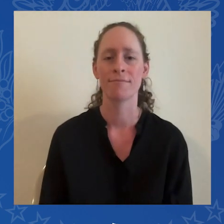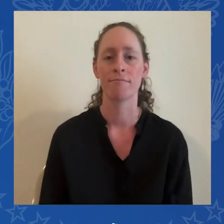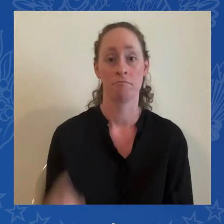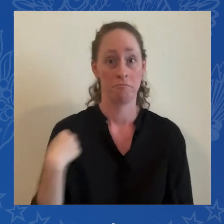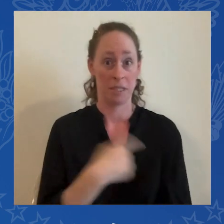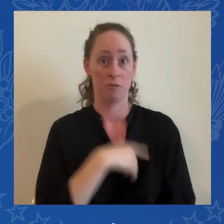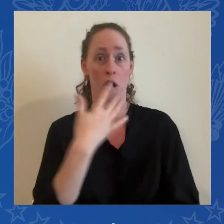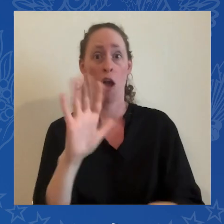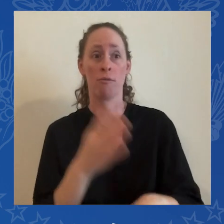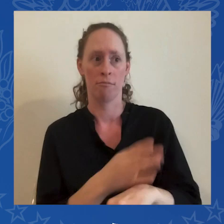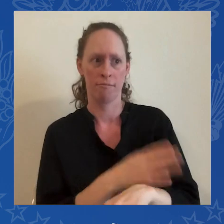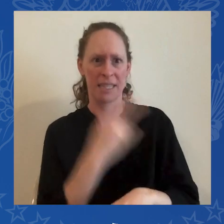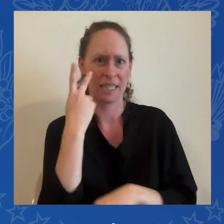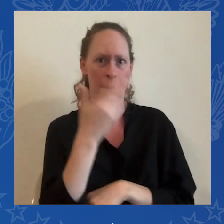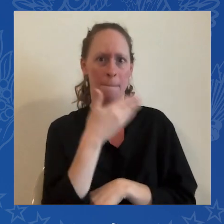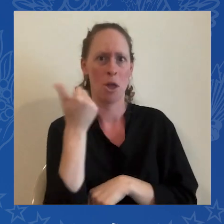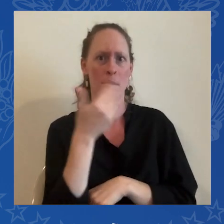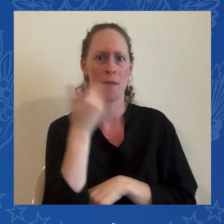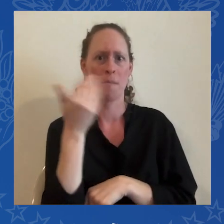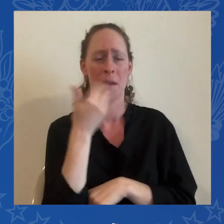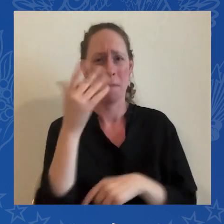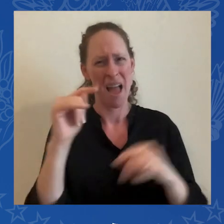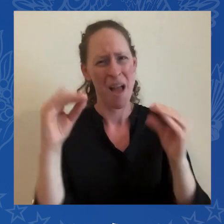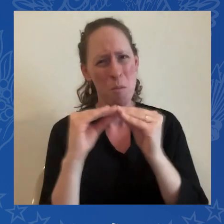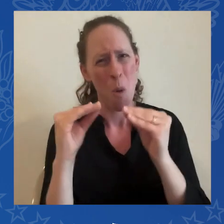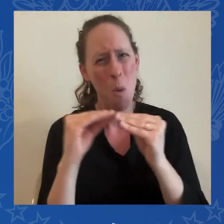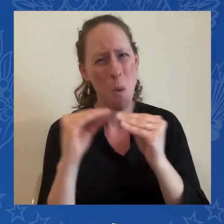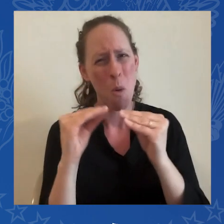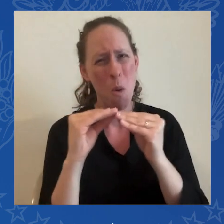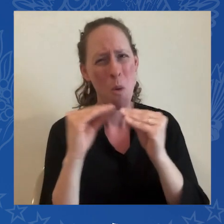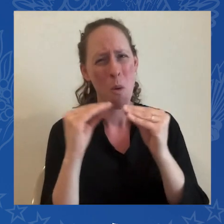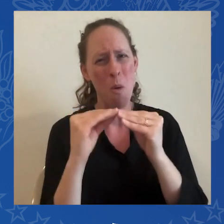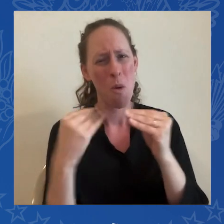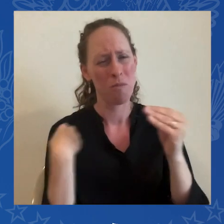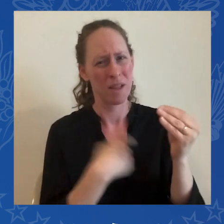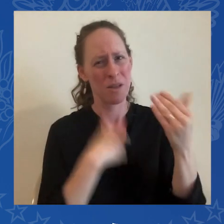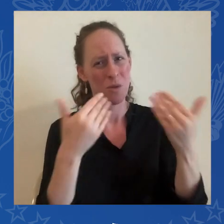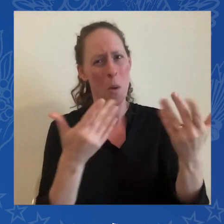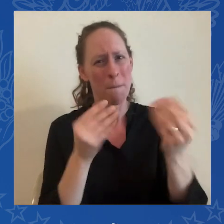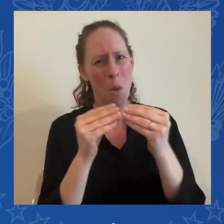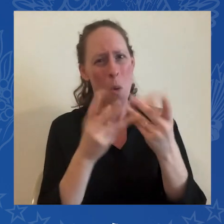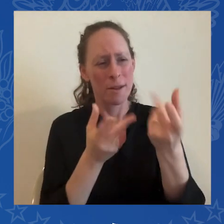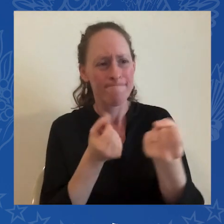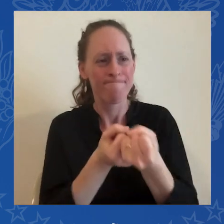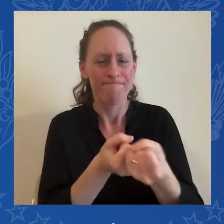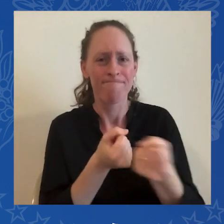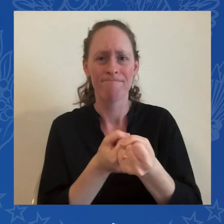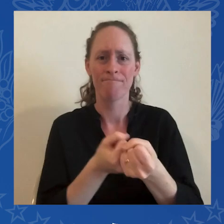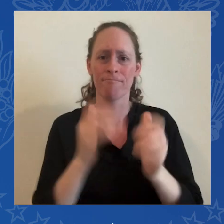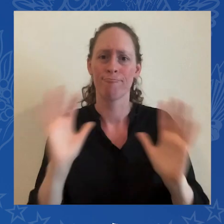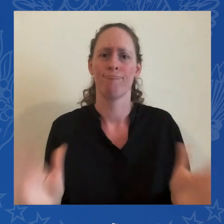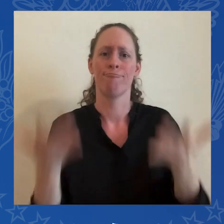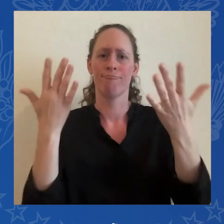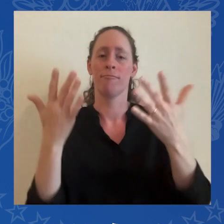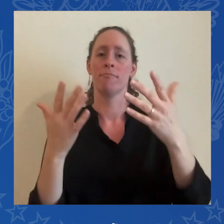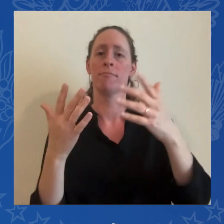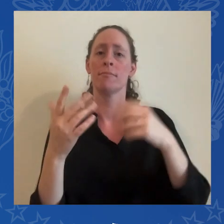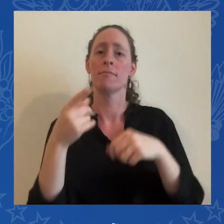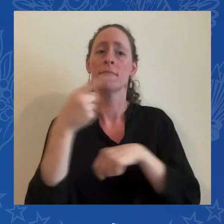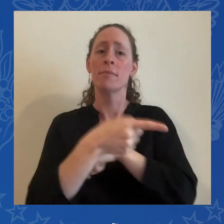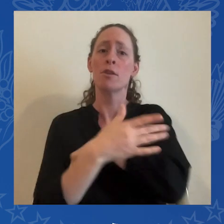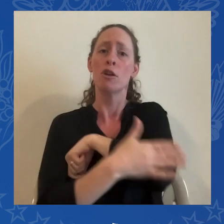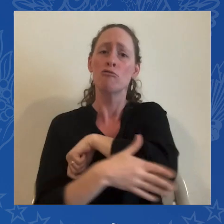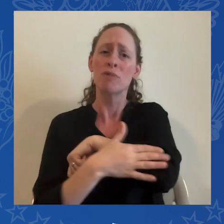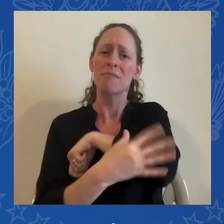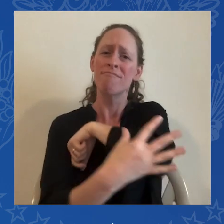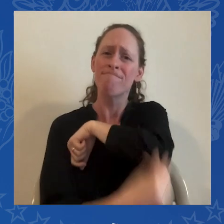move to do more to strengthen infrastructure in low and middle-income countries, if we don't do more to help nations deliver opportunities